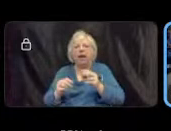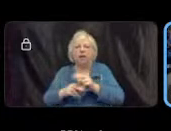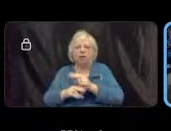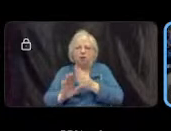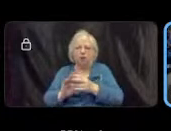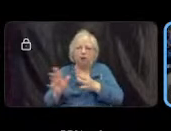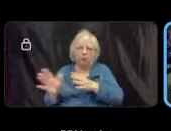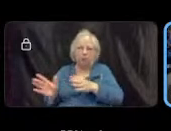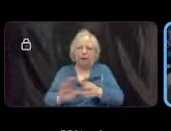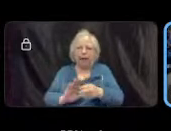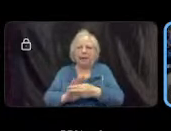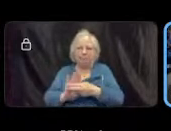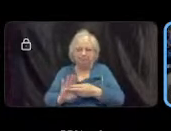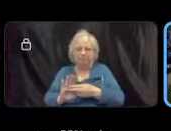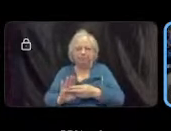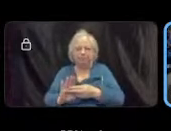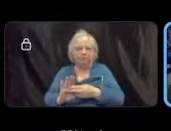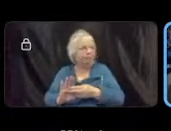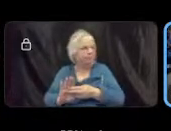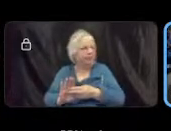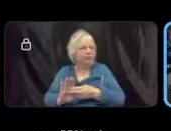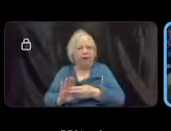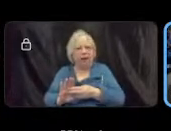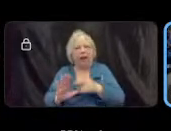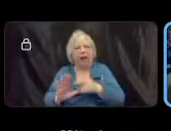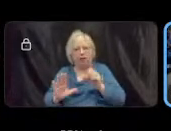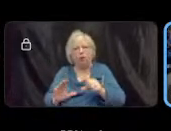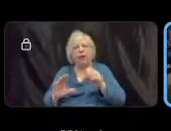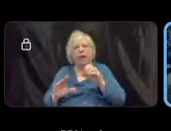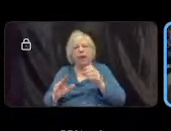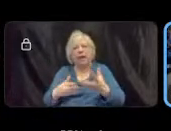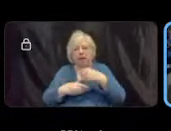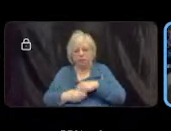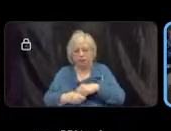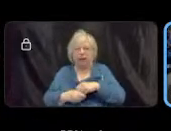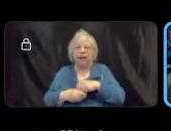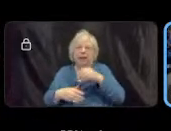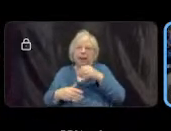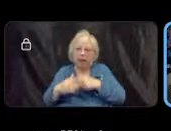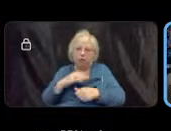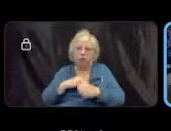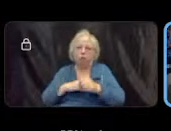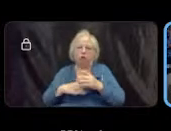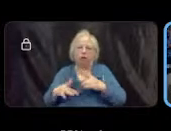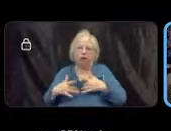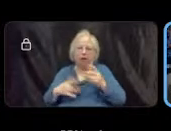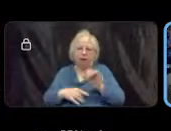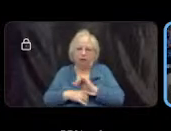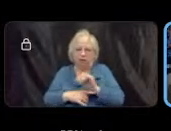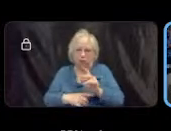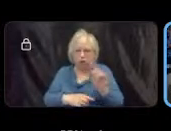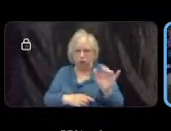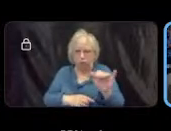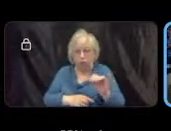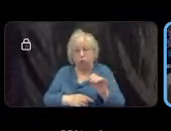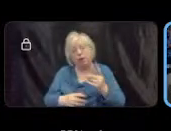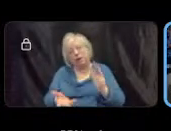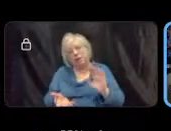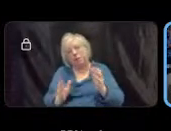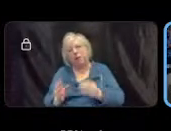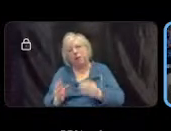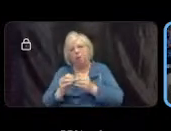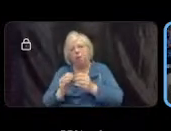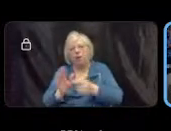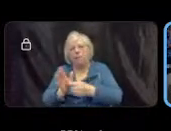And there, you could build service trades type uses in light industrial also. Since there seems to be more demand for commercial